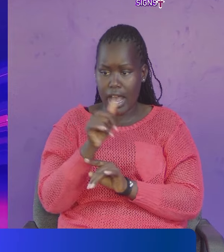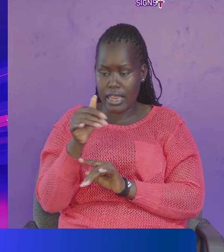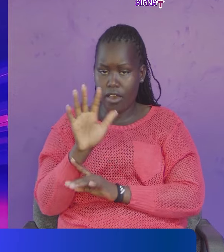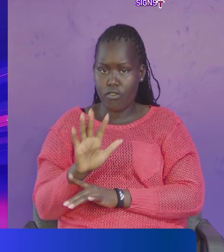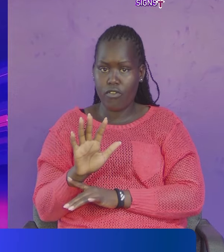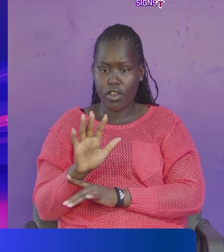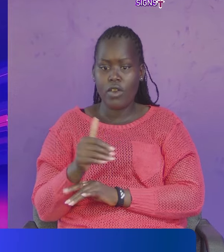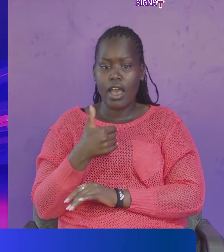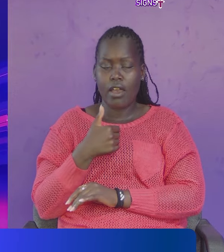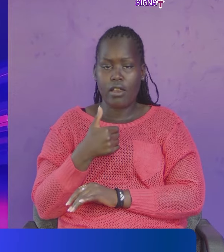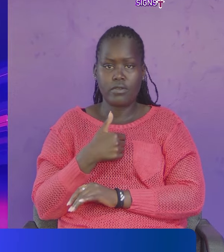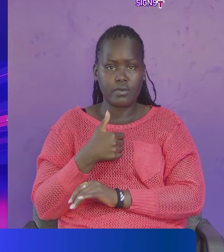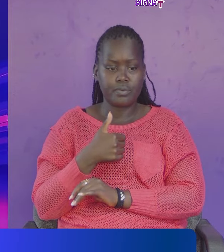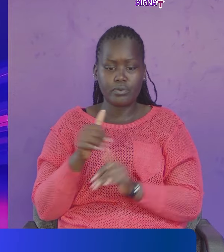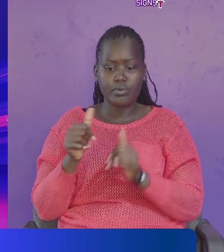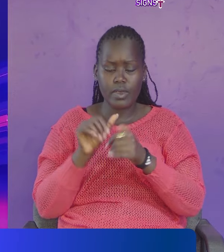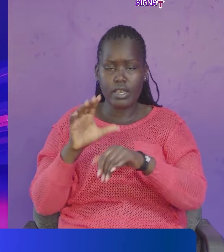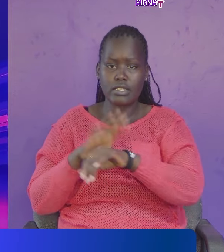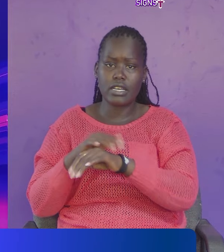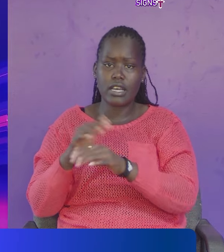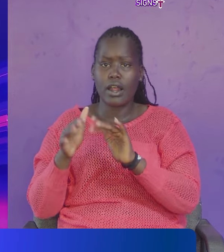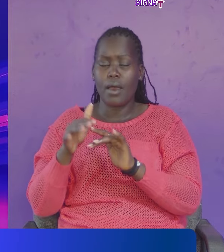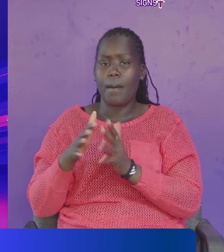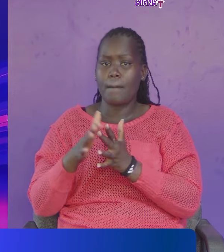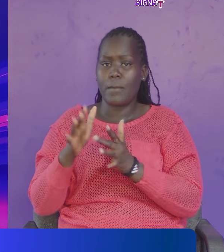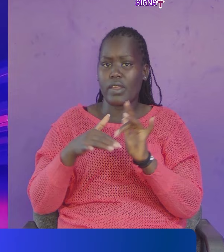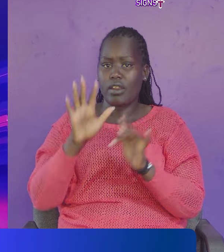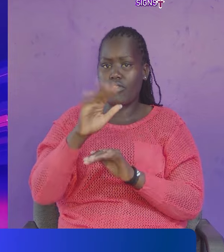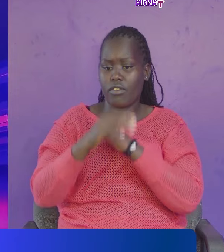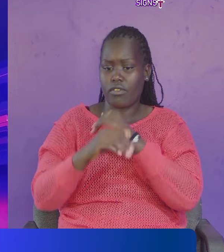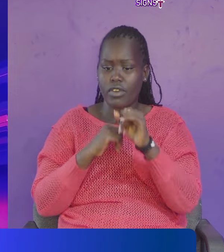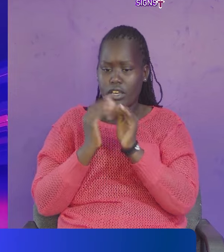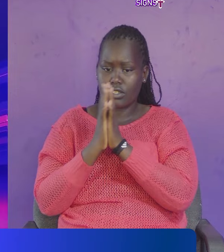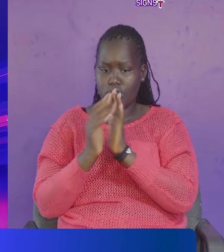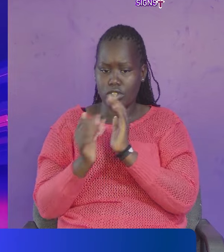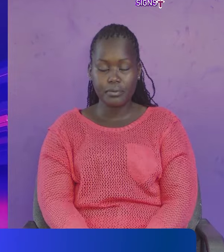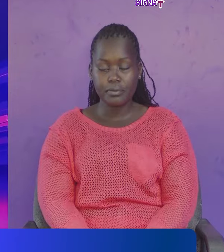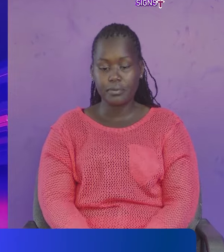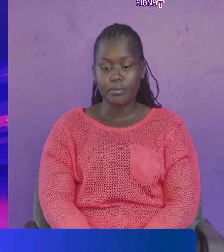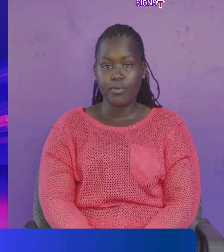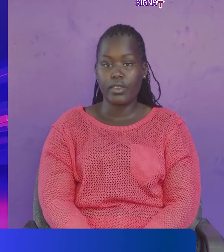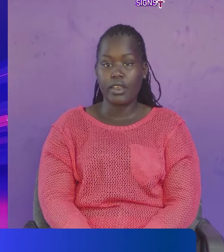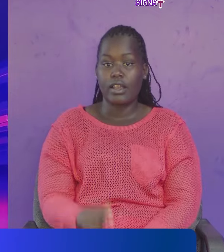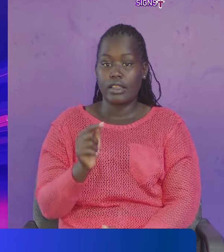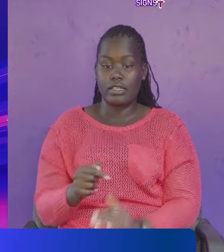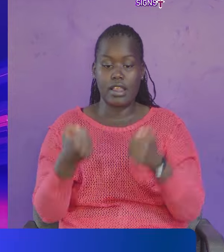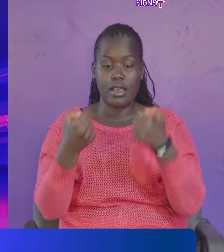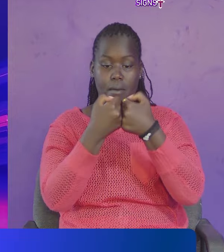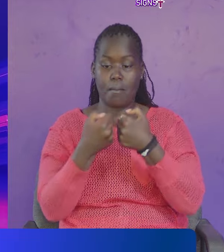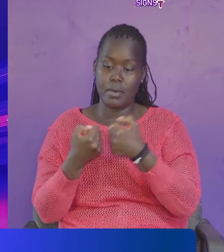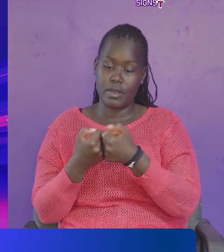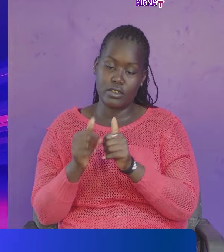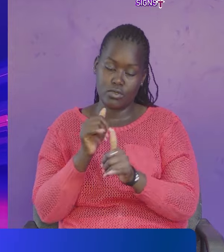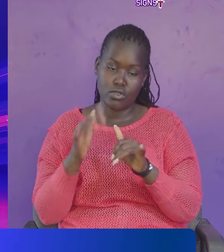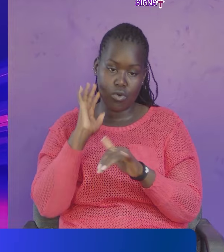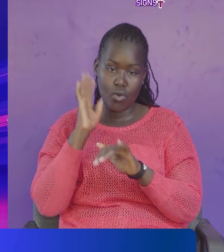to answer in trial that has taken more than 5 years. That is a story that you'll find on page 14. Matches that are going to be played over the